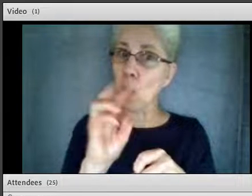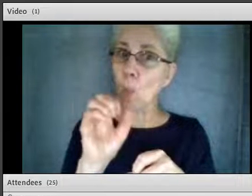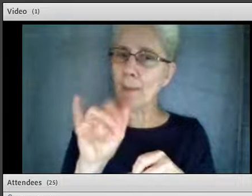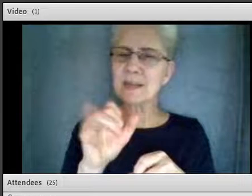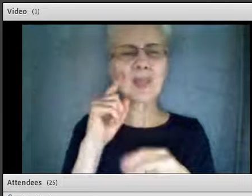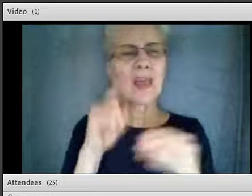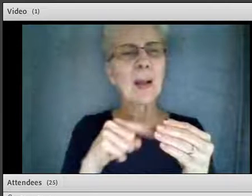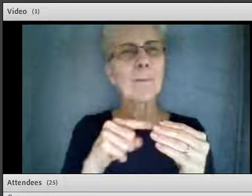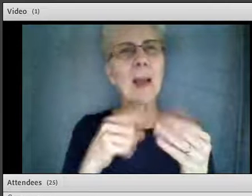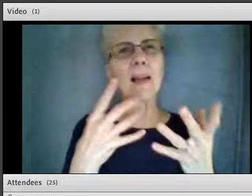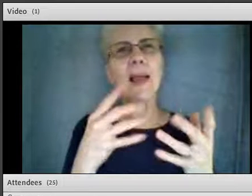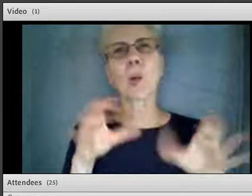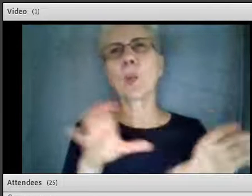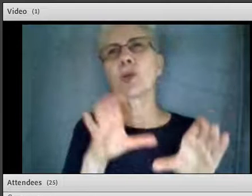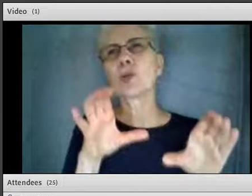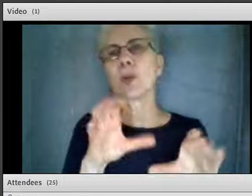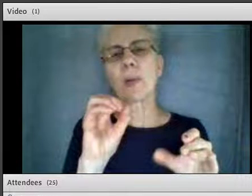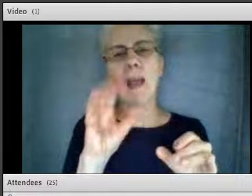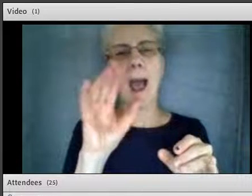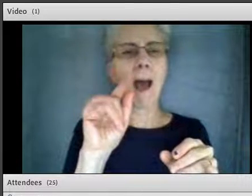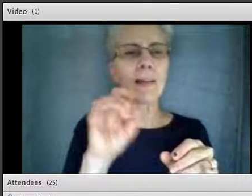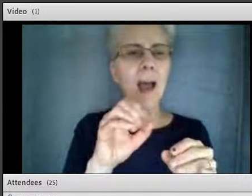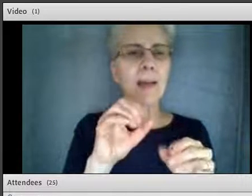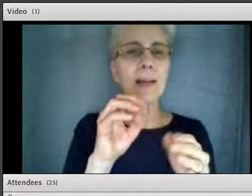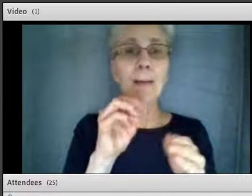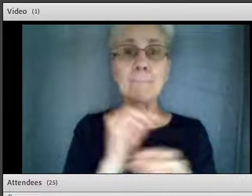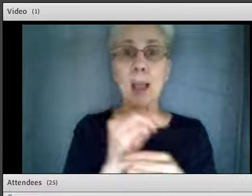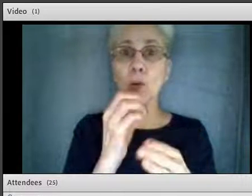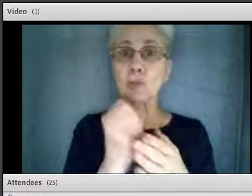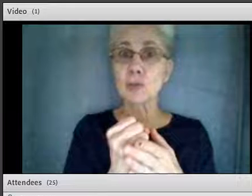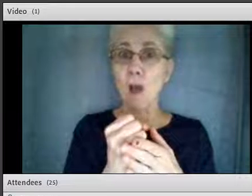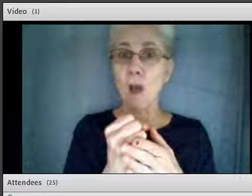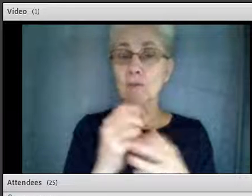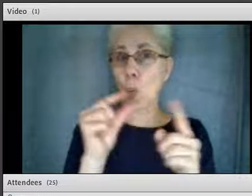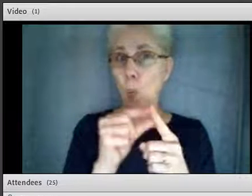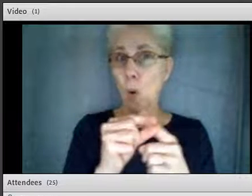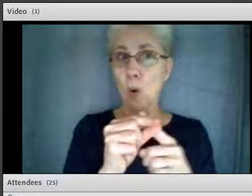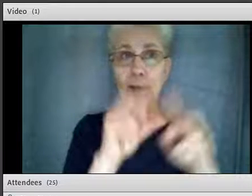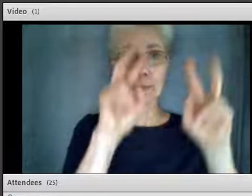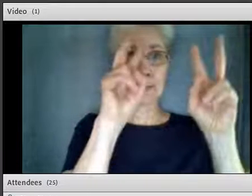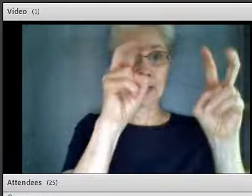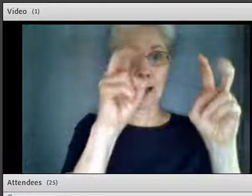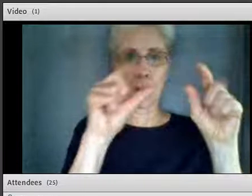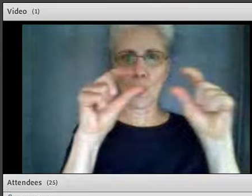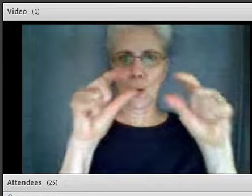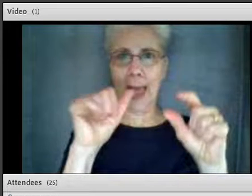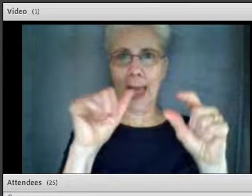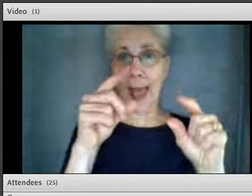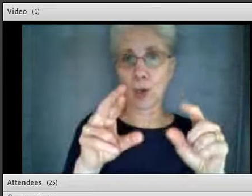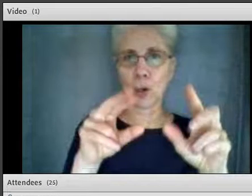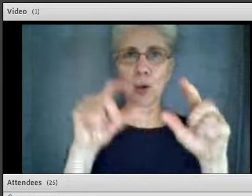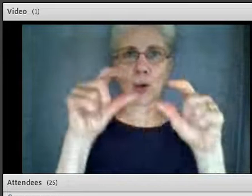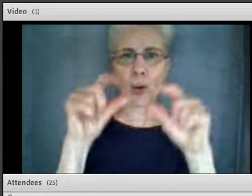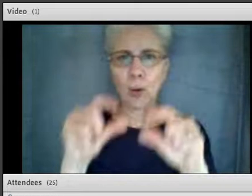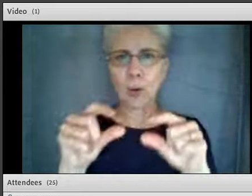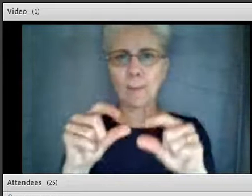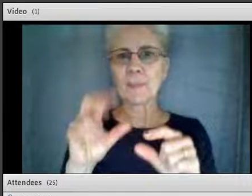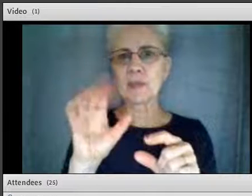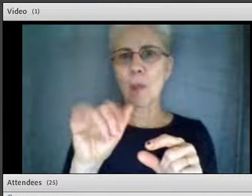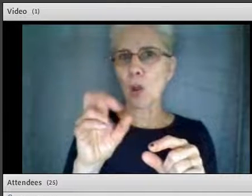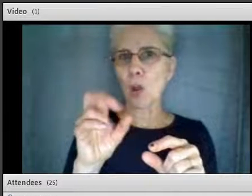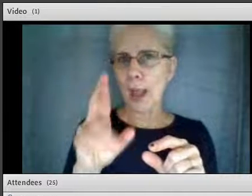in Microsoft Word, you have your title, you have your header, you have header, second smaller header, you have bullets, you